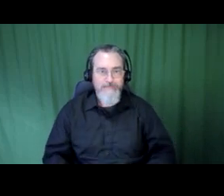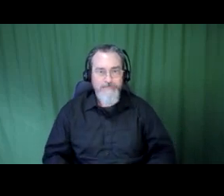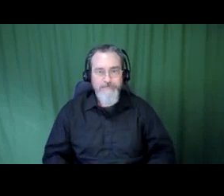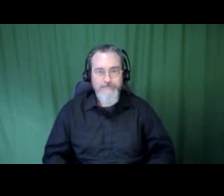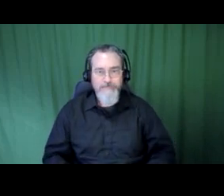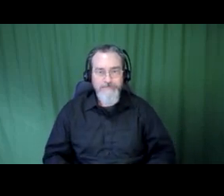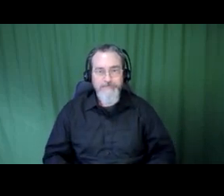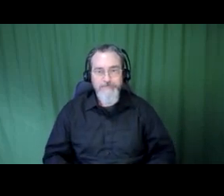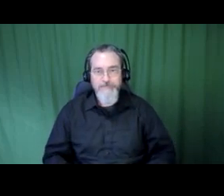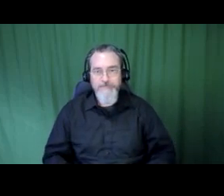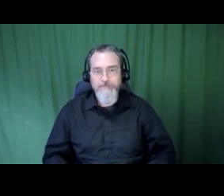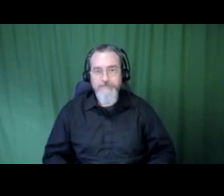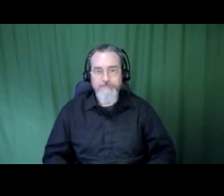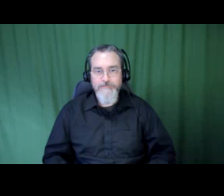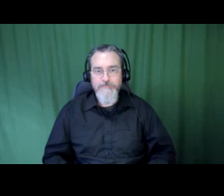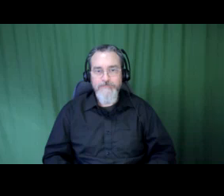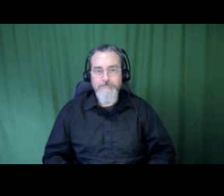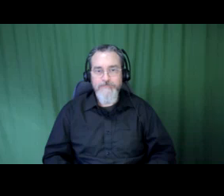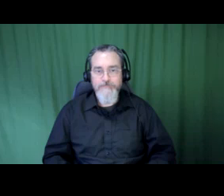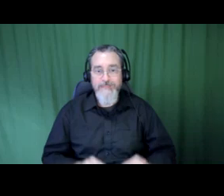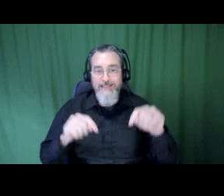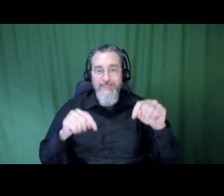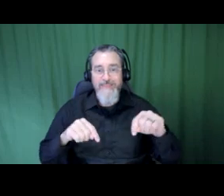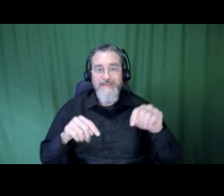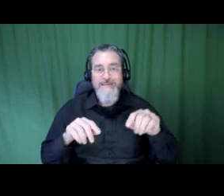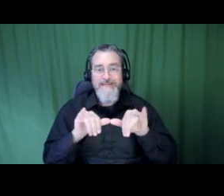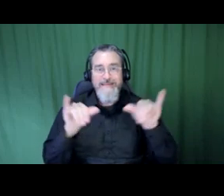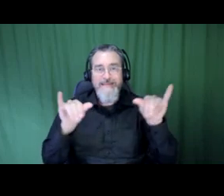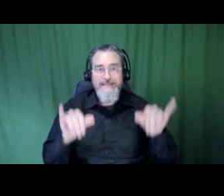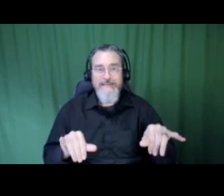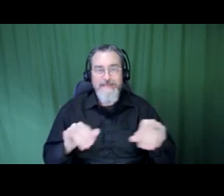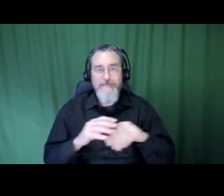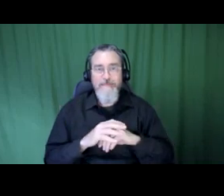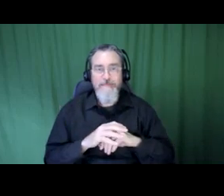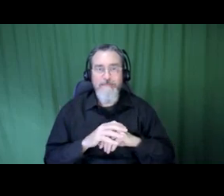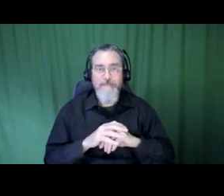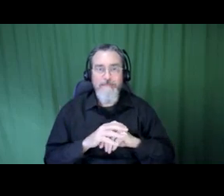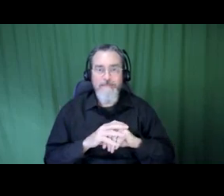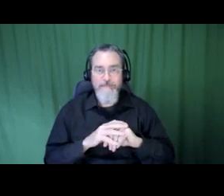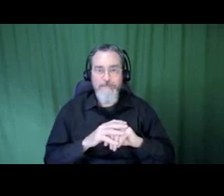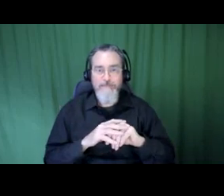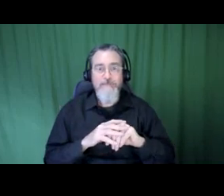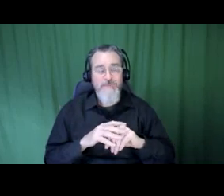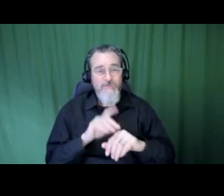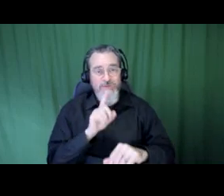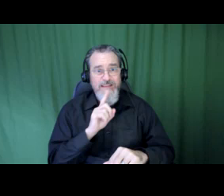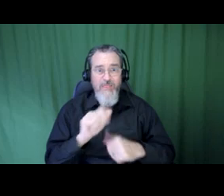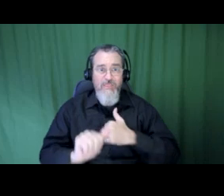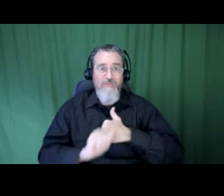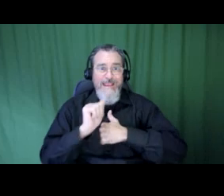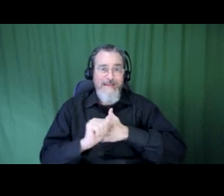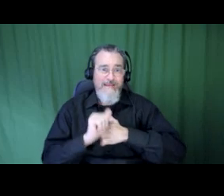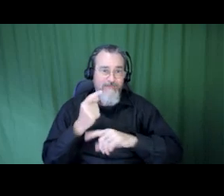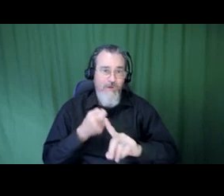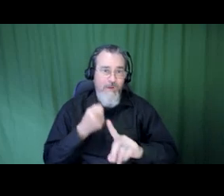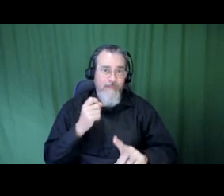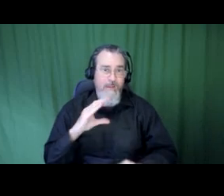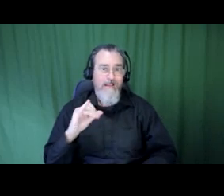But this system is actually threatened by change in climate. Challenges that